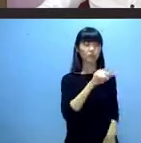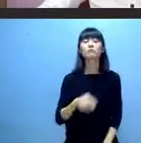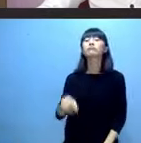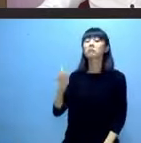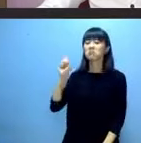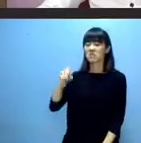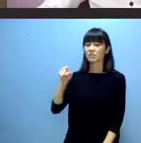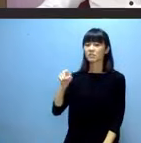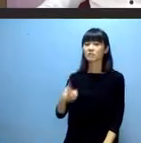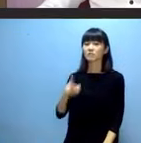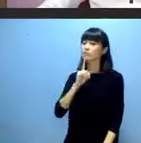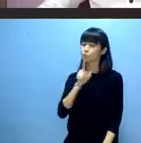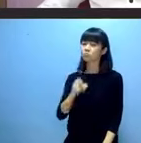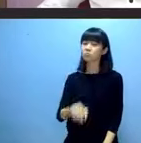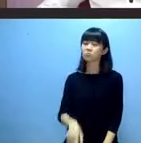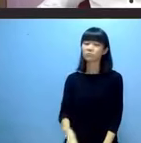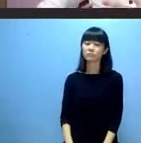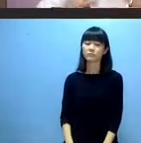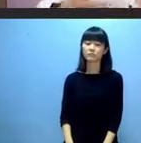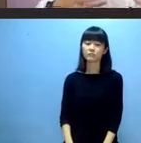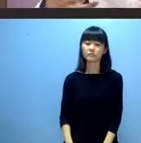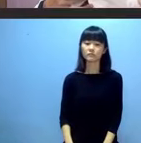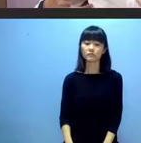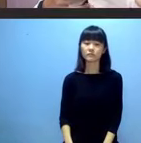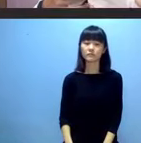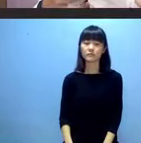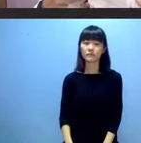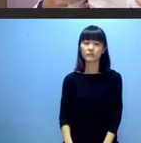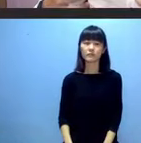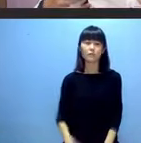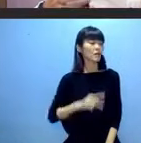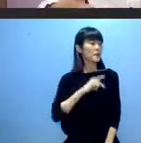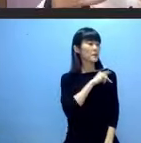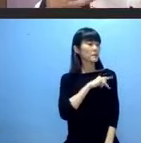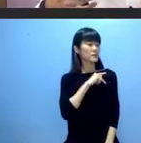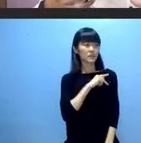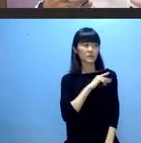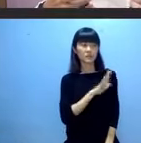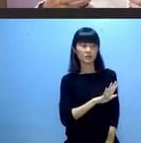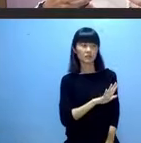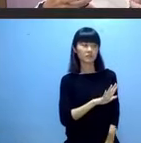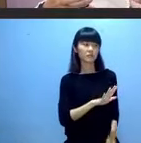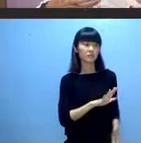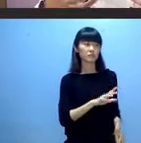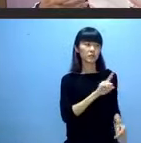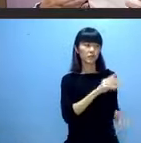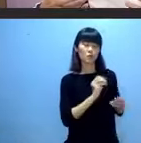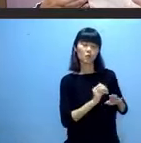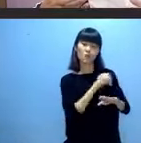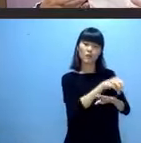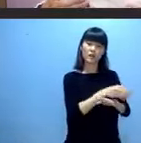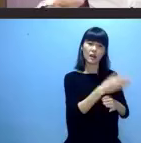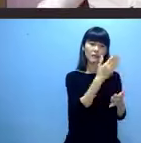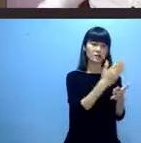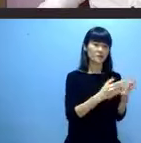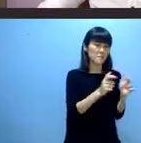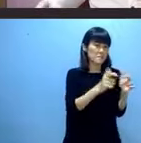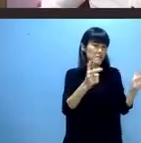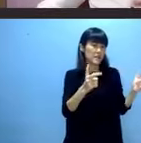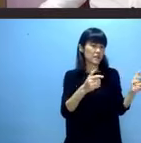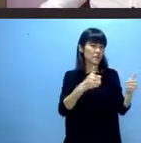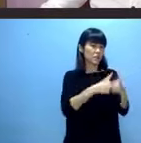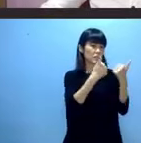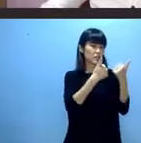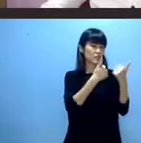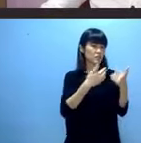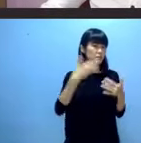Okay. Okay. So, but personally, you find that maybe you have overcome some bigger challenges as we went along in